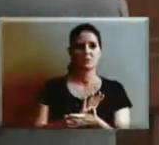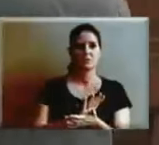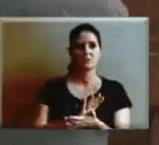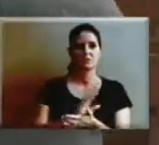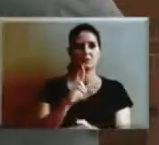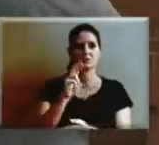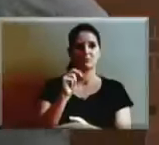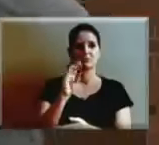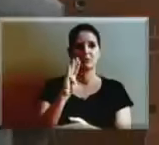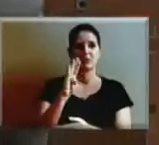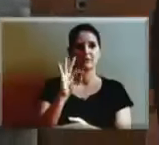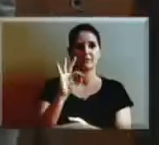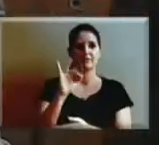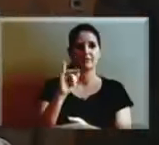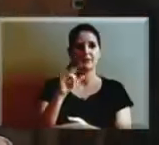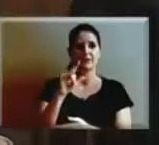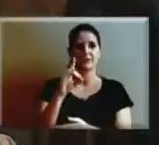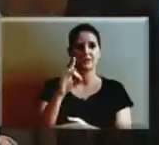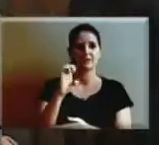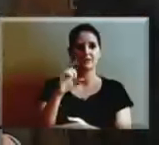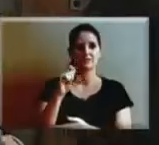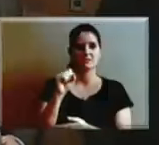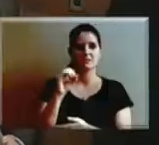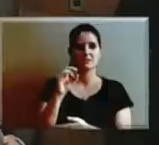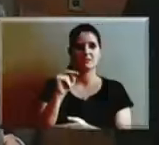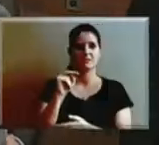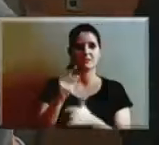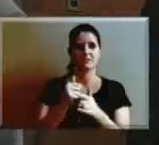Rob Stevenson from Valley High School.